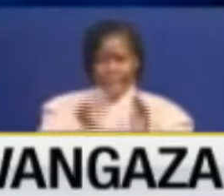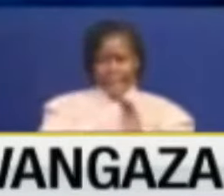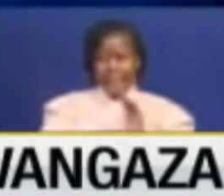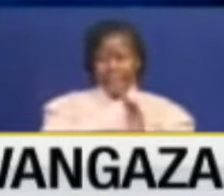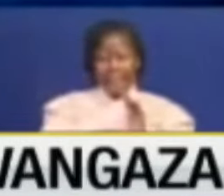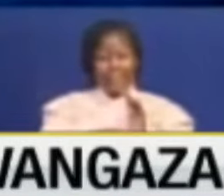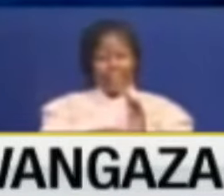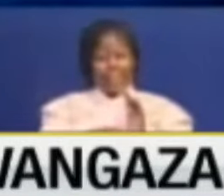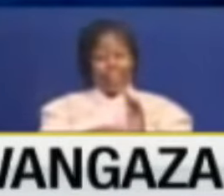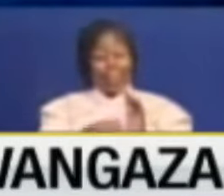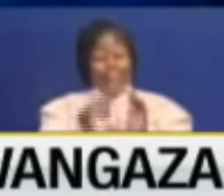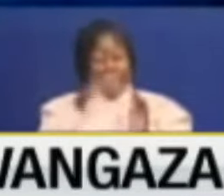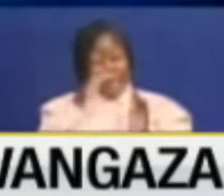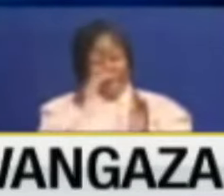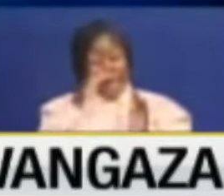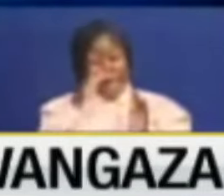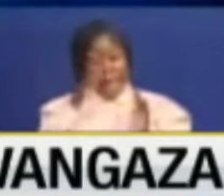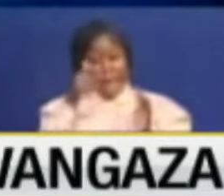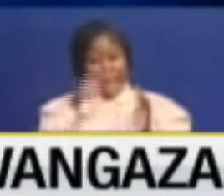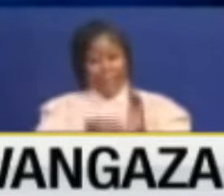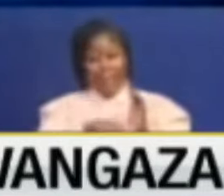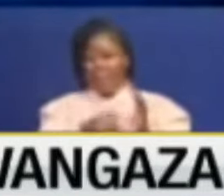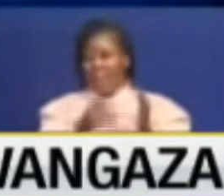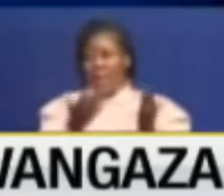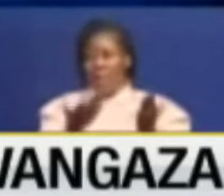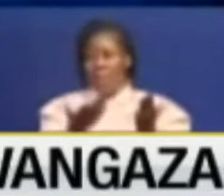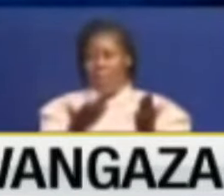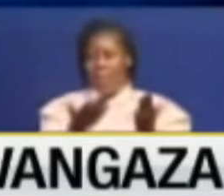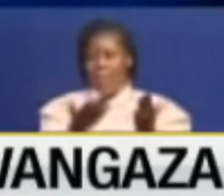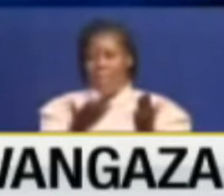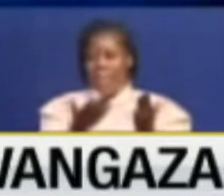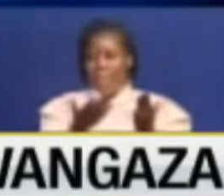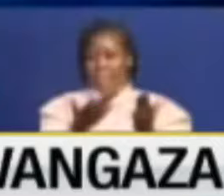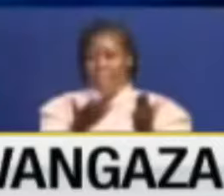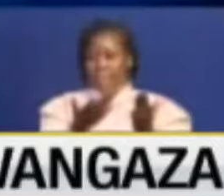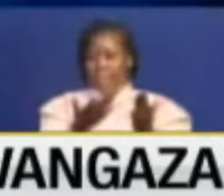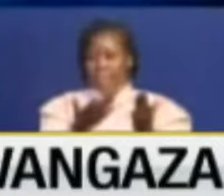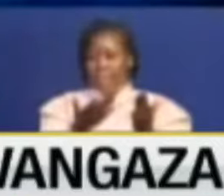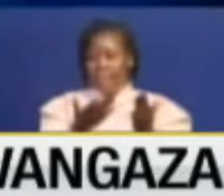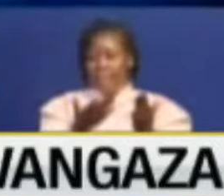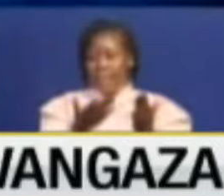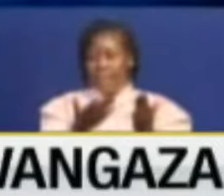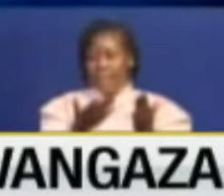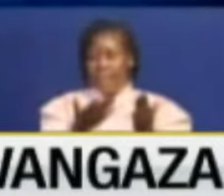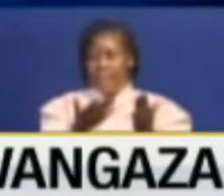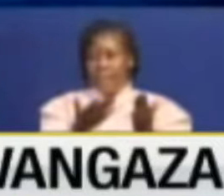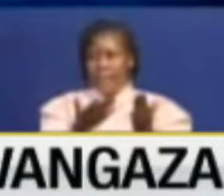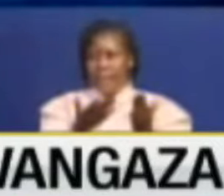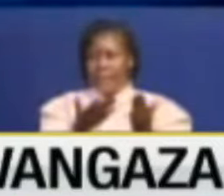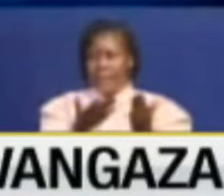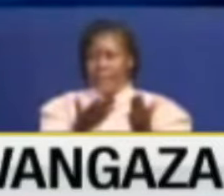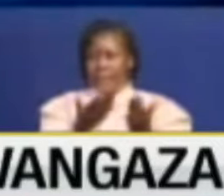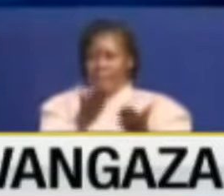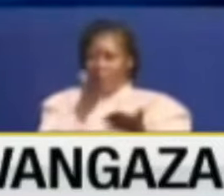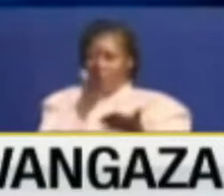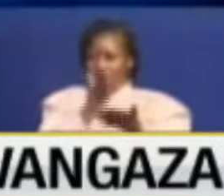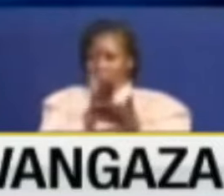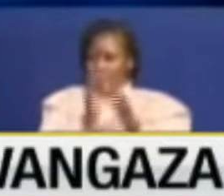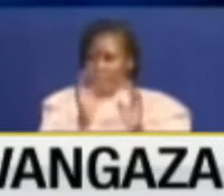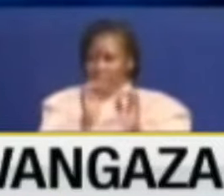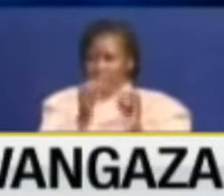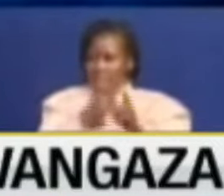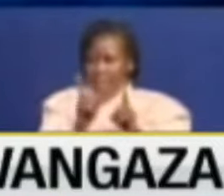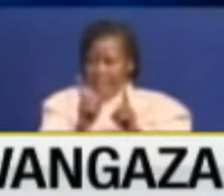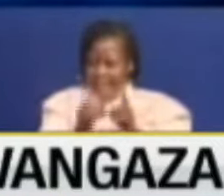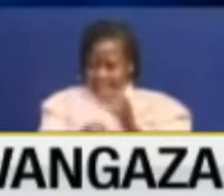pathological lie, Honorable Senators, is a lie that is not only untrue, but a lie that